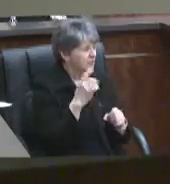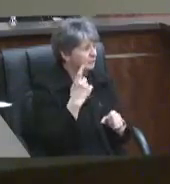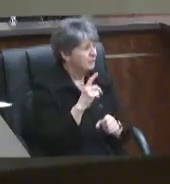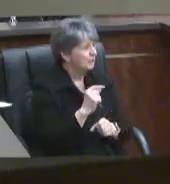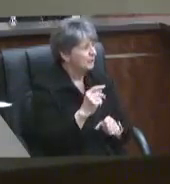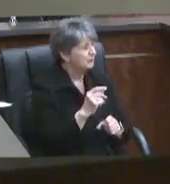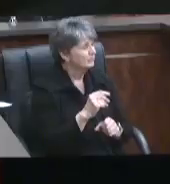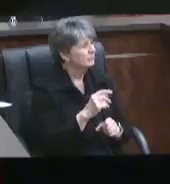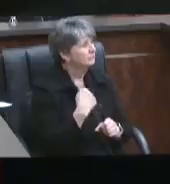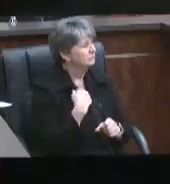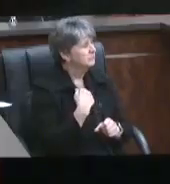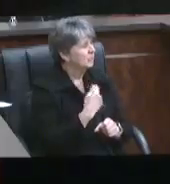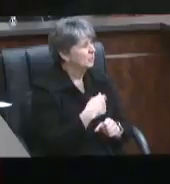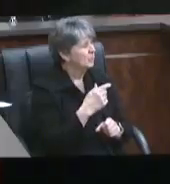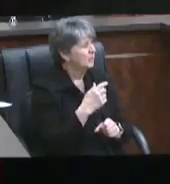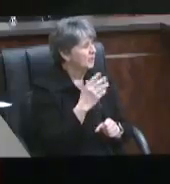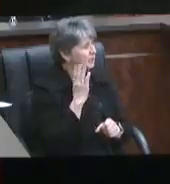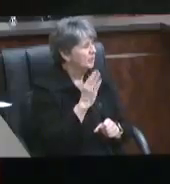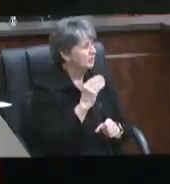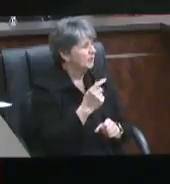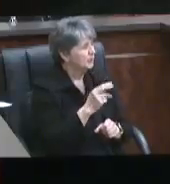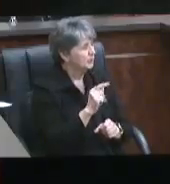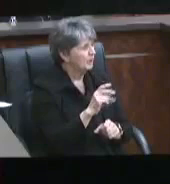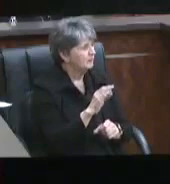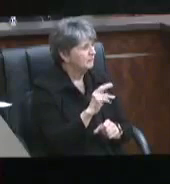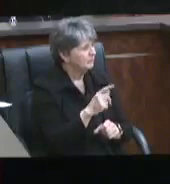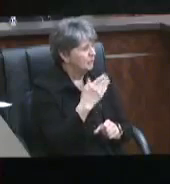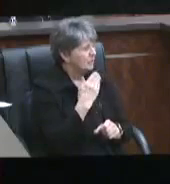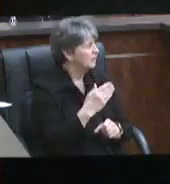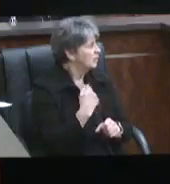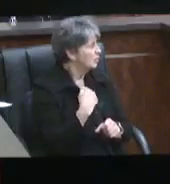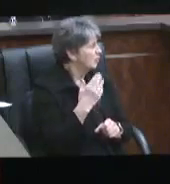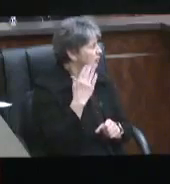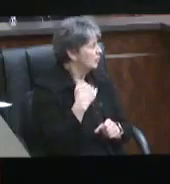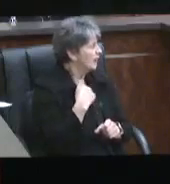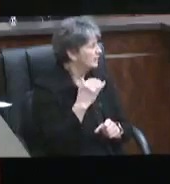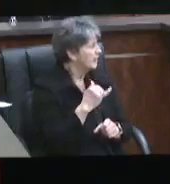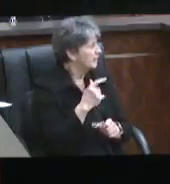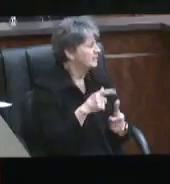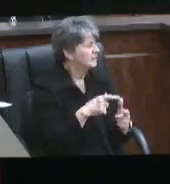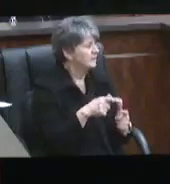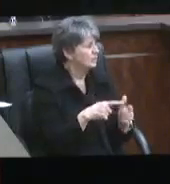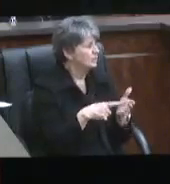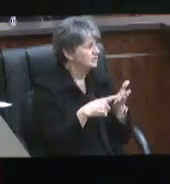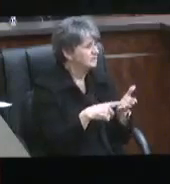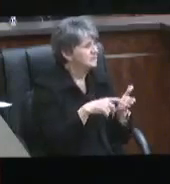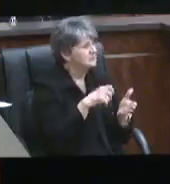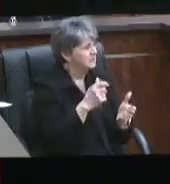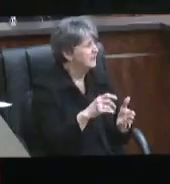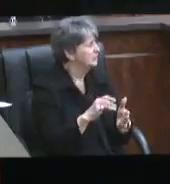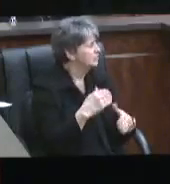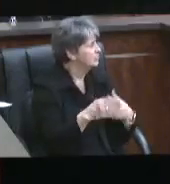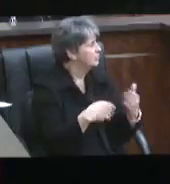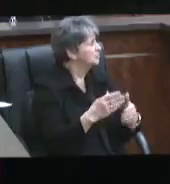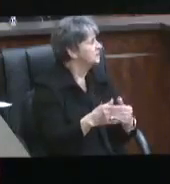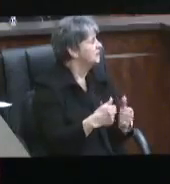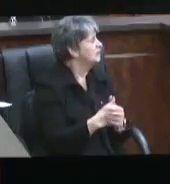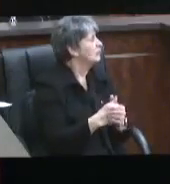Thank you. so that's, we'll have that for you. And then we'll talk about the other as we move forward. So if you want to come down.